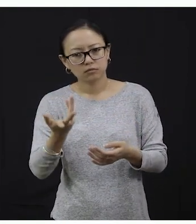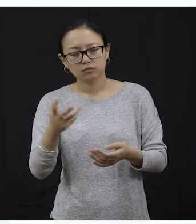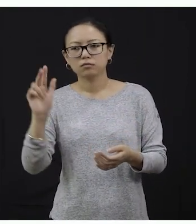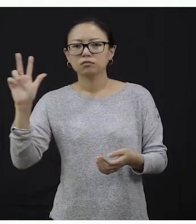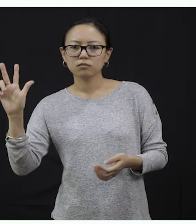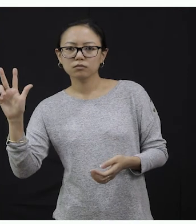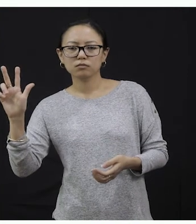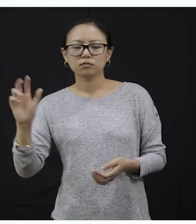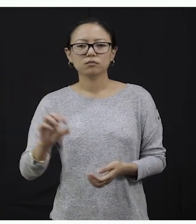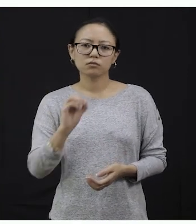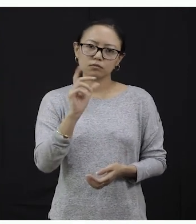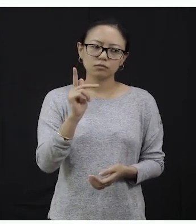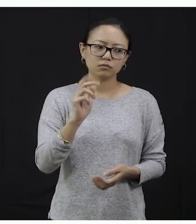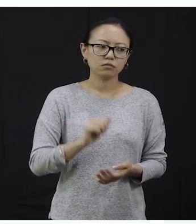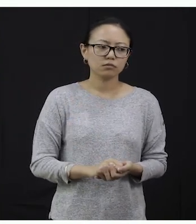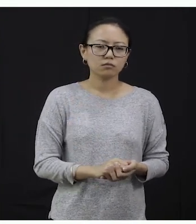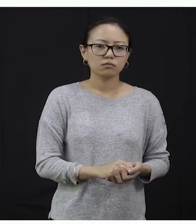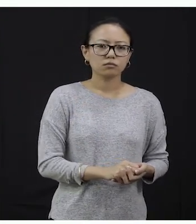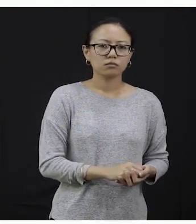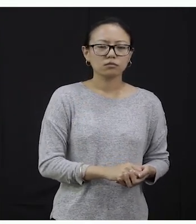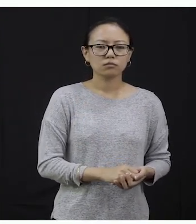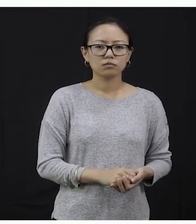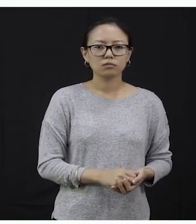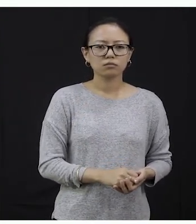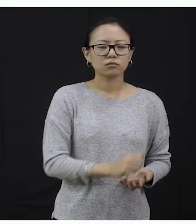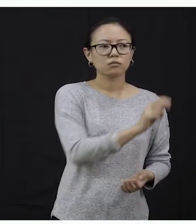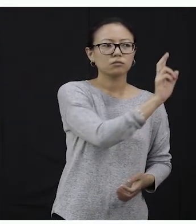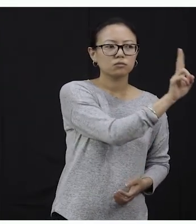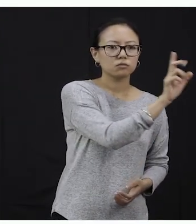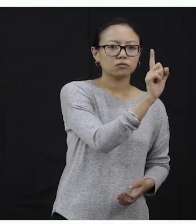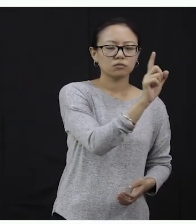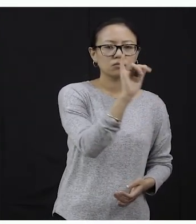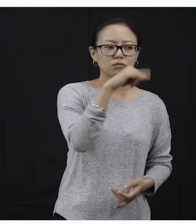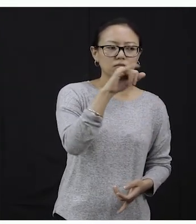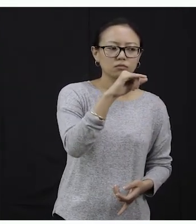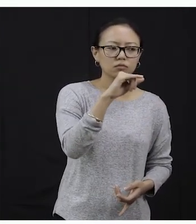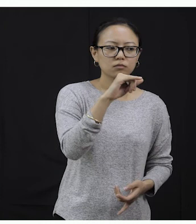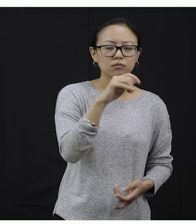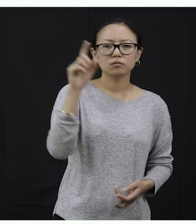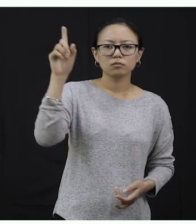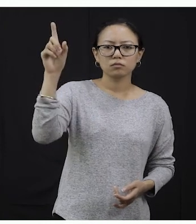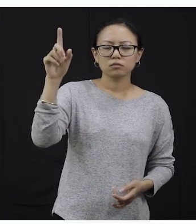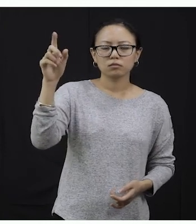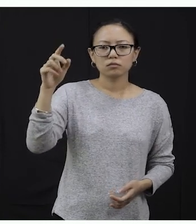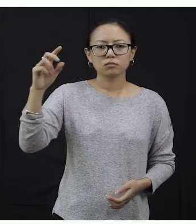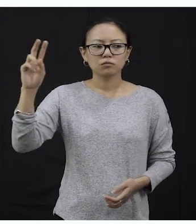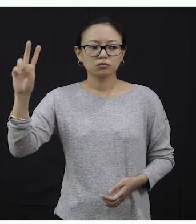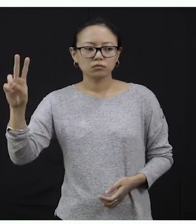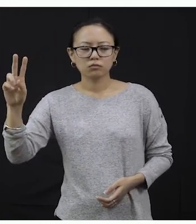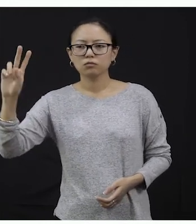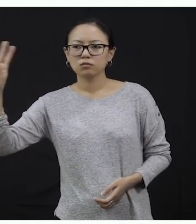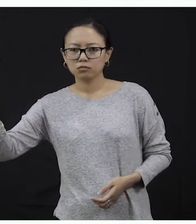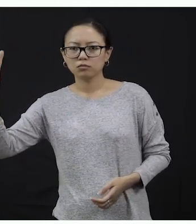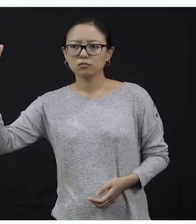Now, the another number is 216 and 228. So it has it